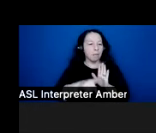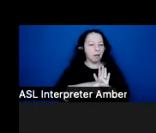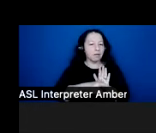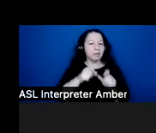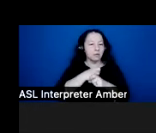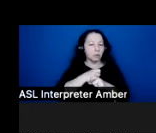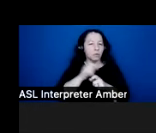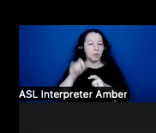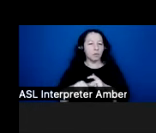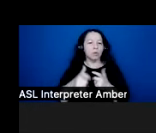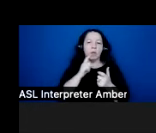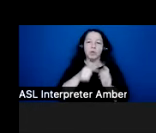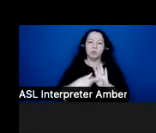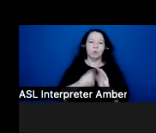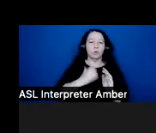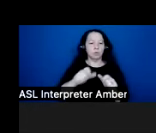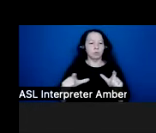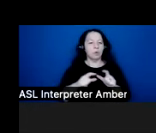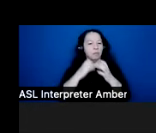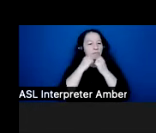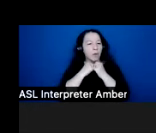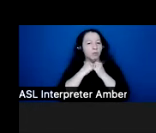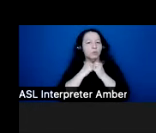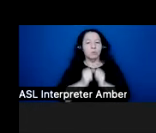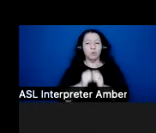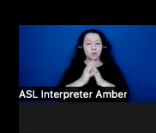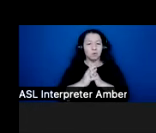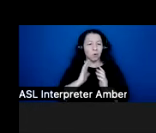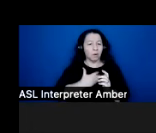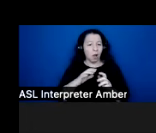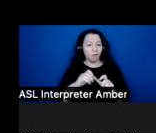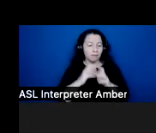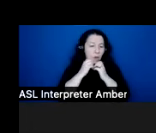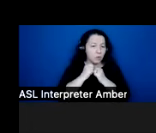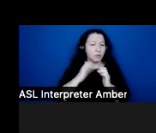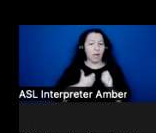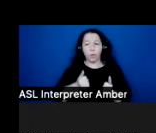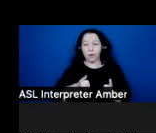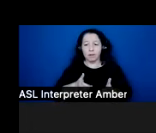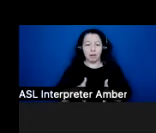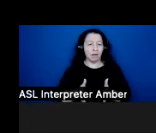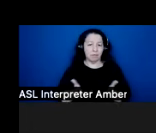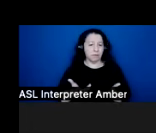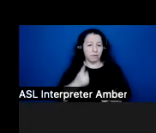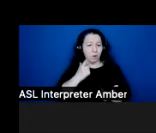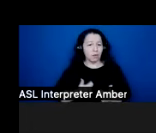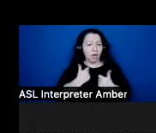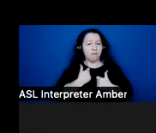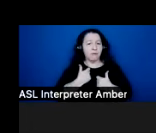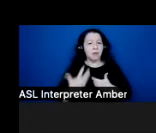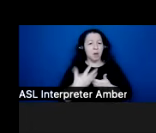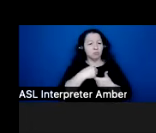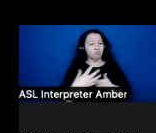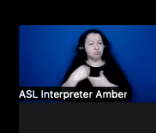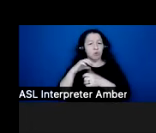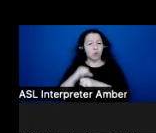values. Restore tribal values and lifeways by integrating and traditionally